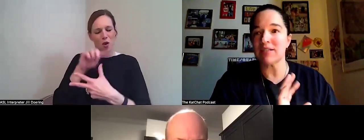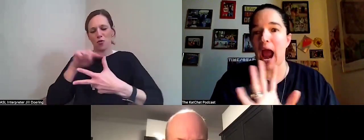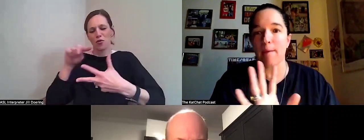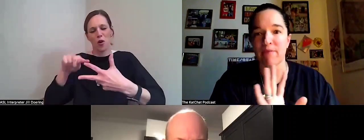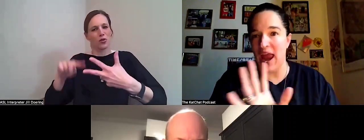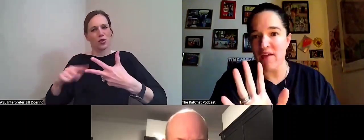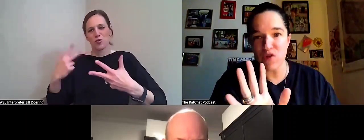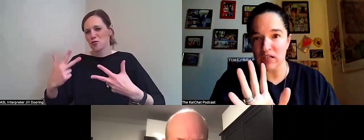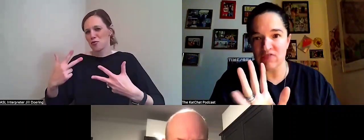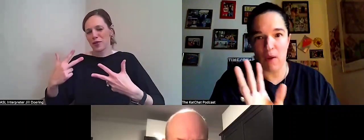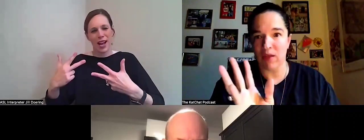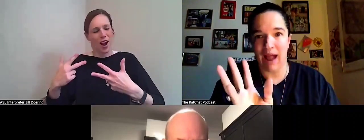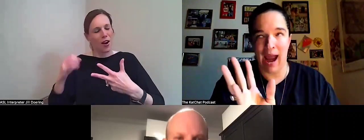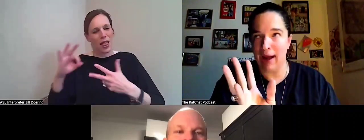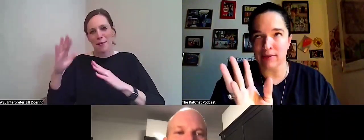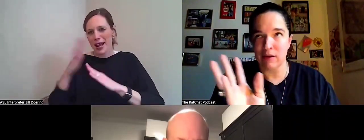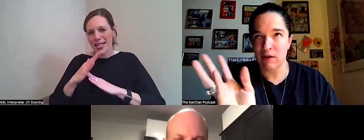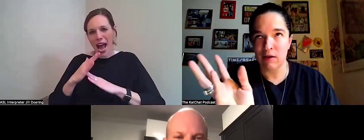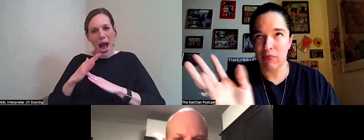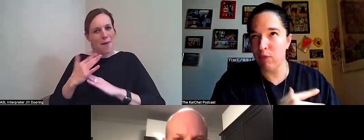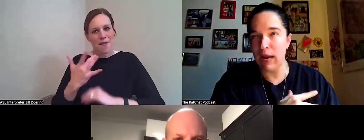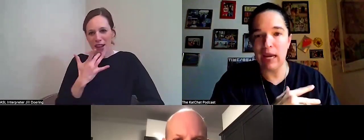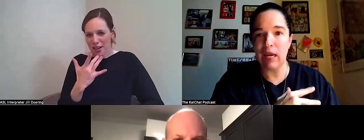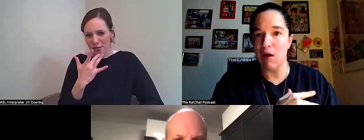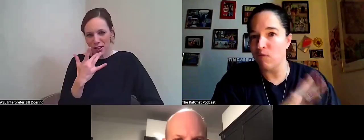one of my top favorites from the last